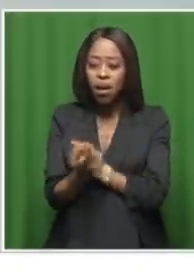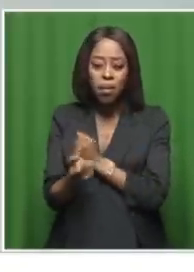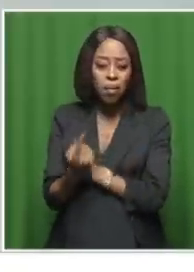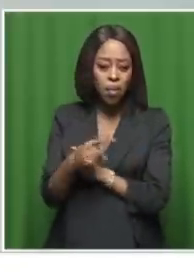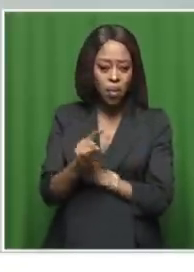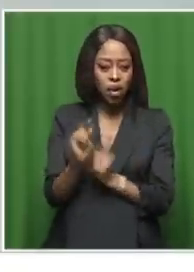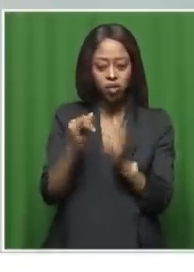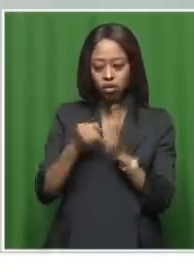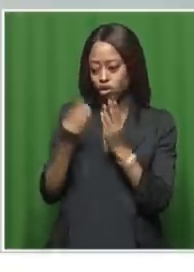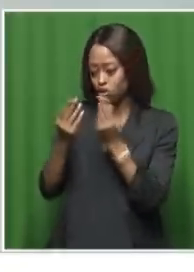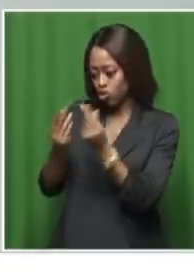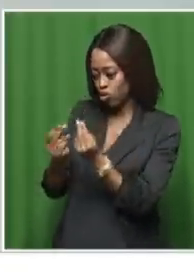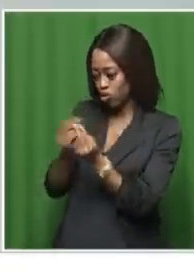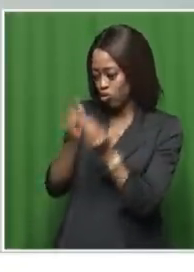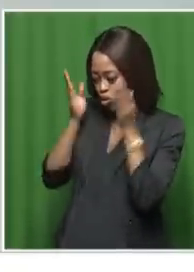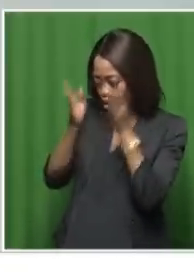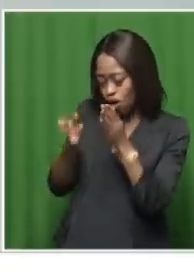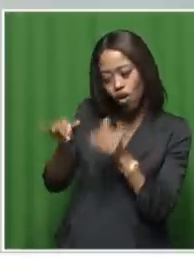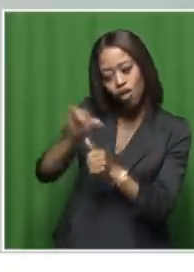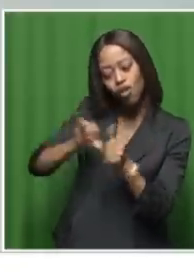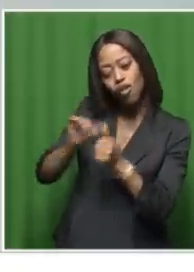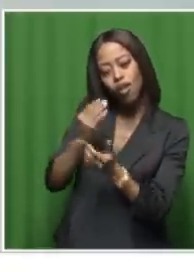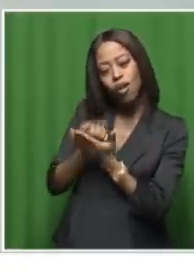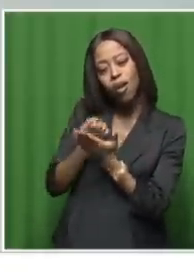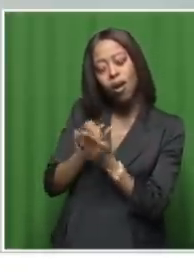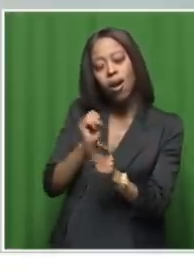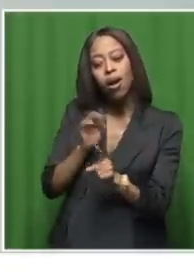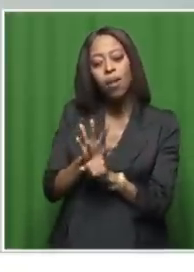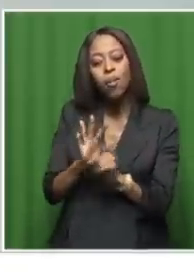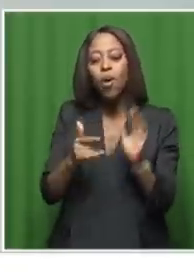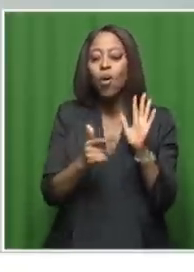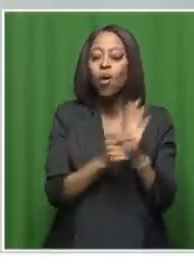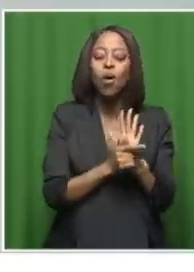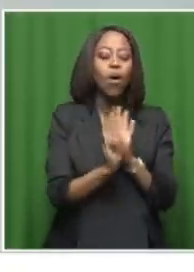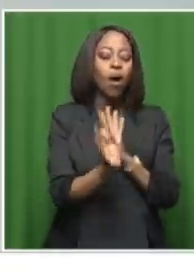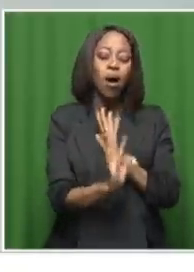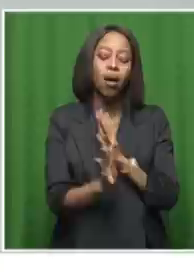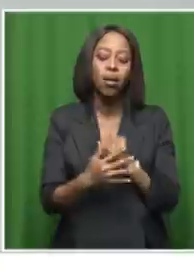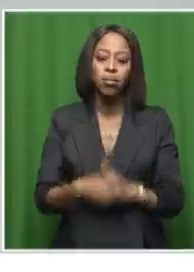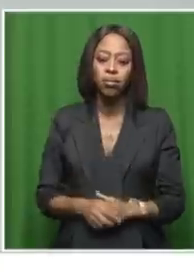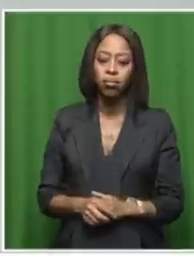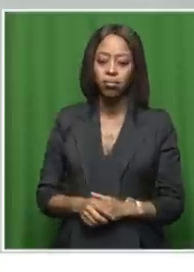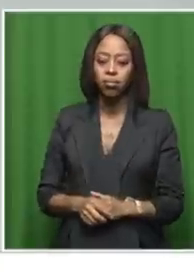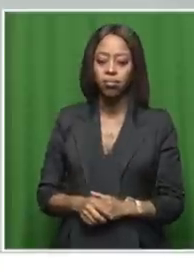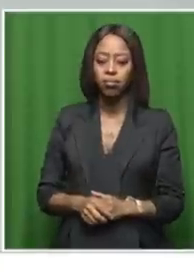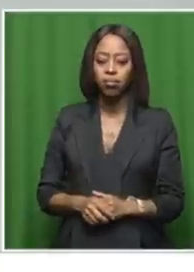compliant and not looking at the socio-economic impact of the legislations that we provide.